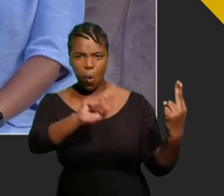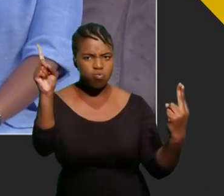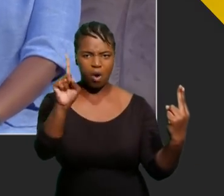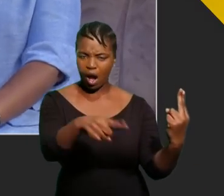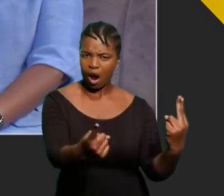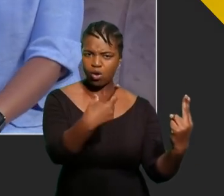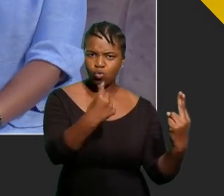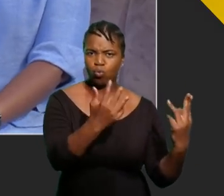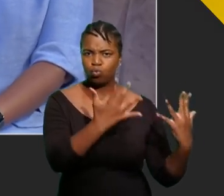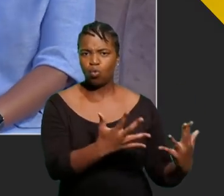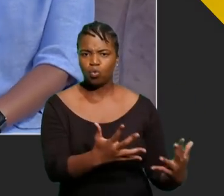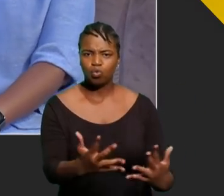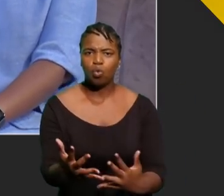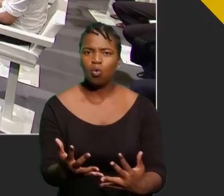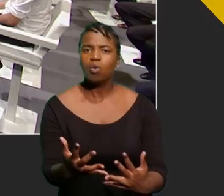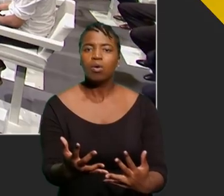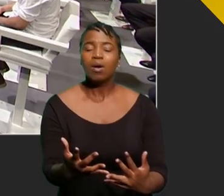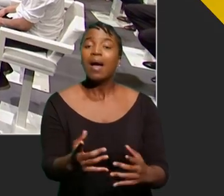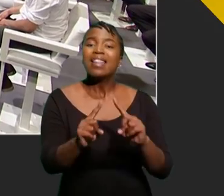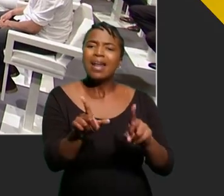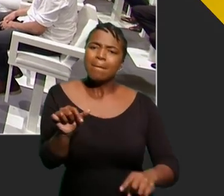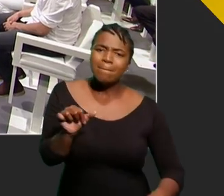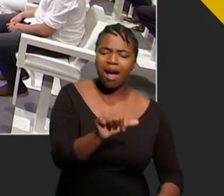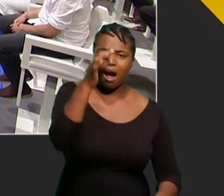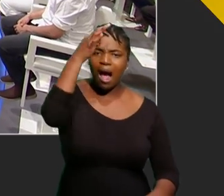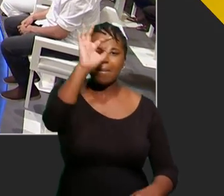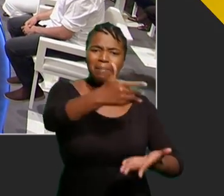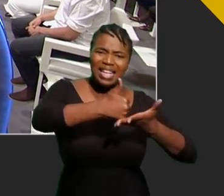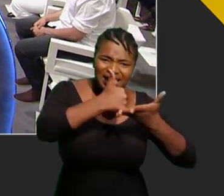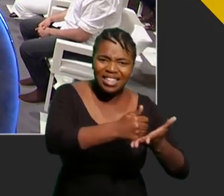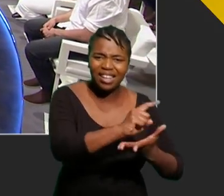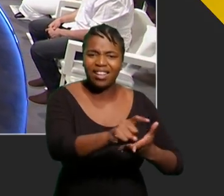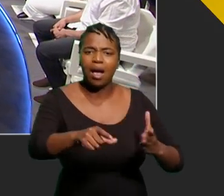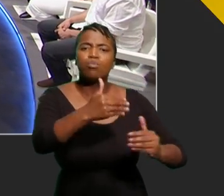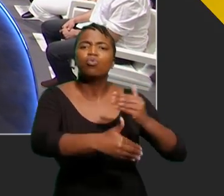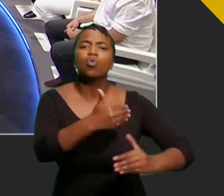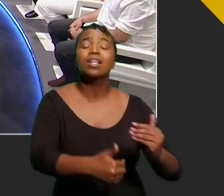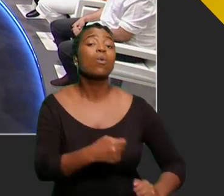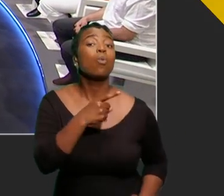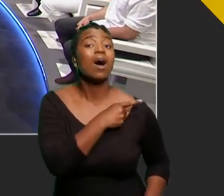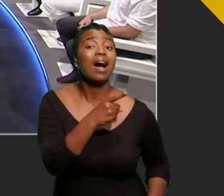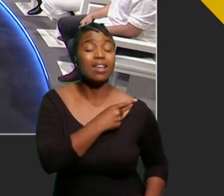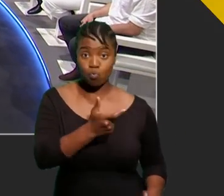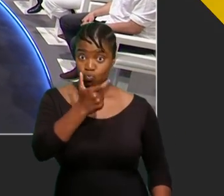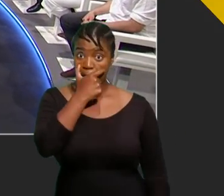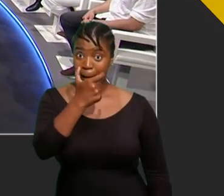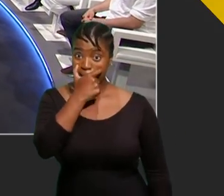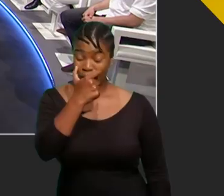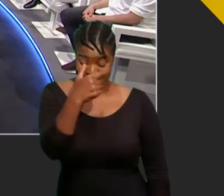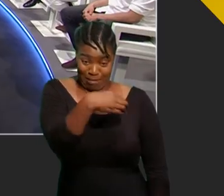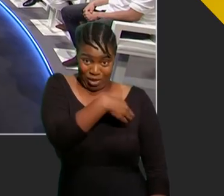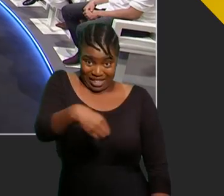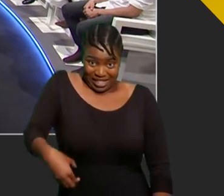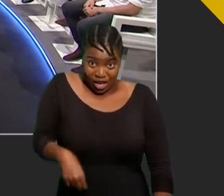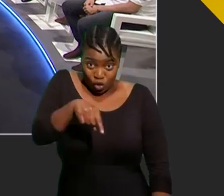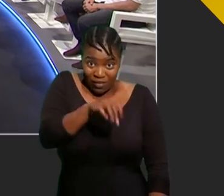consider going back to the state and actually assist the process. Because Cyril Ramaphosa, the